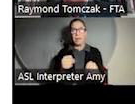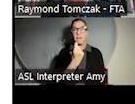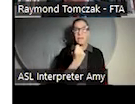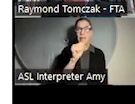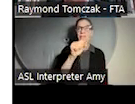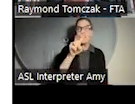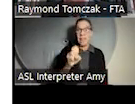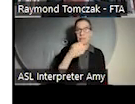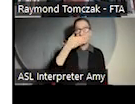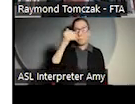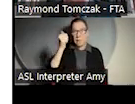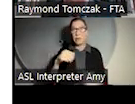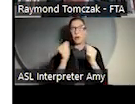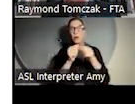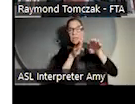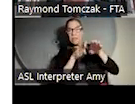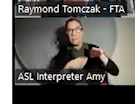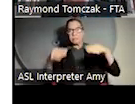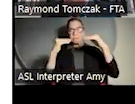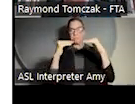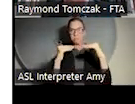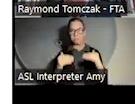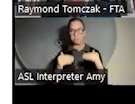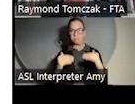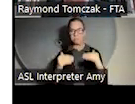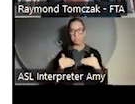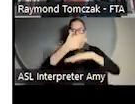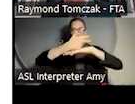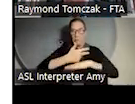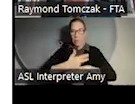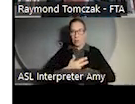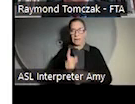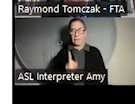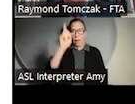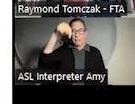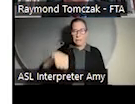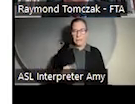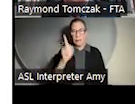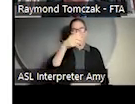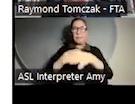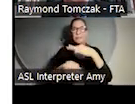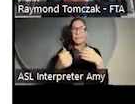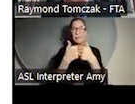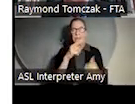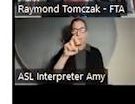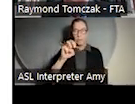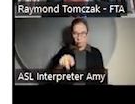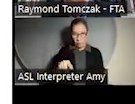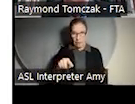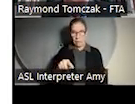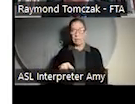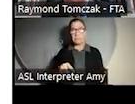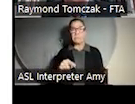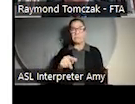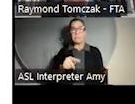or with a sloping parking levels like in a standard parking garage that will lead up and down in place of a separate ramp. Having more